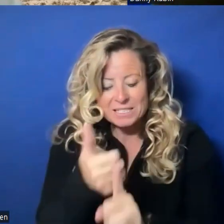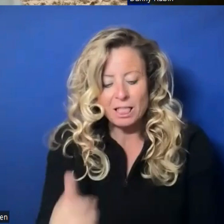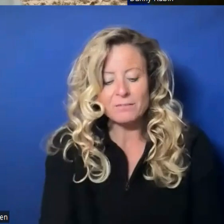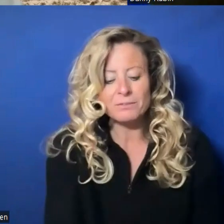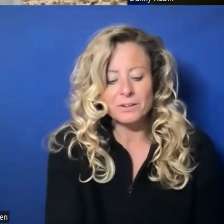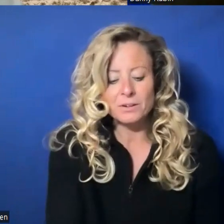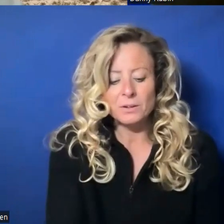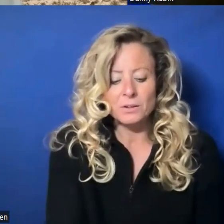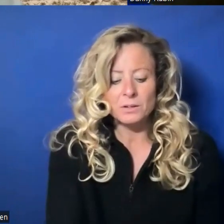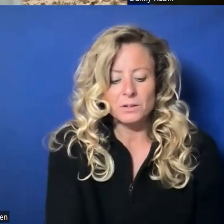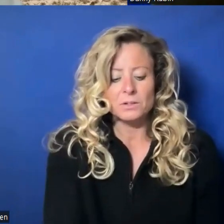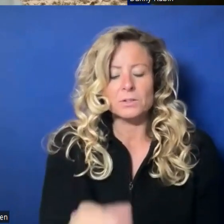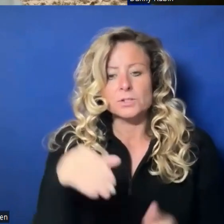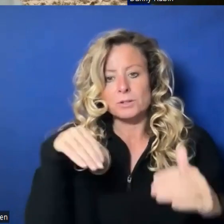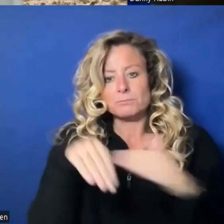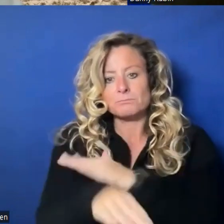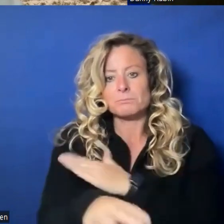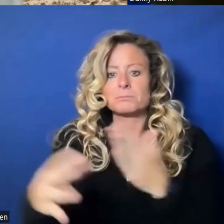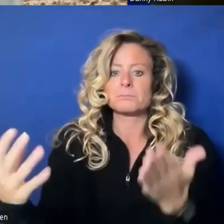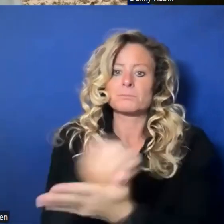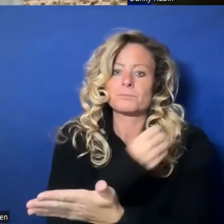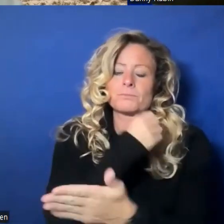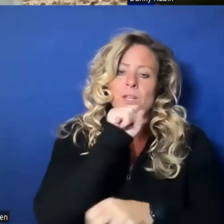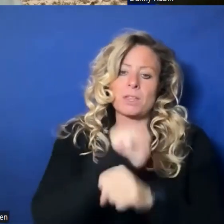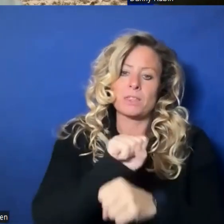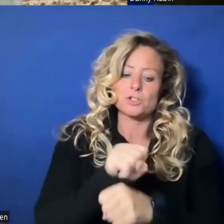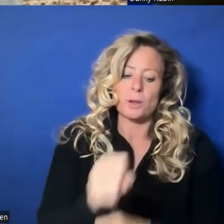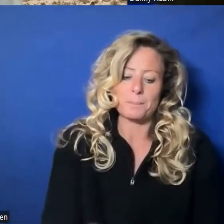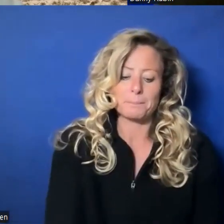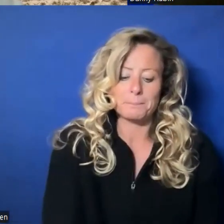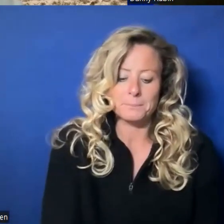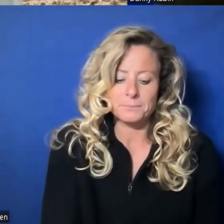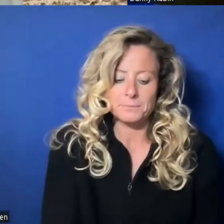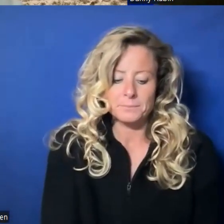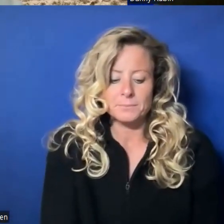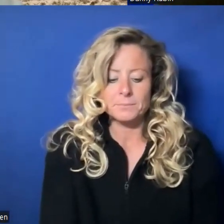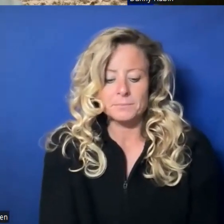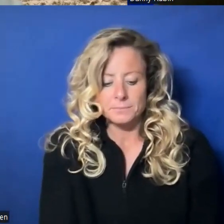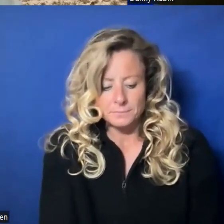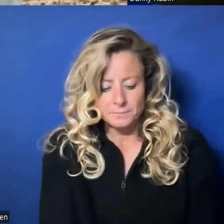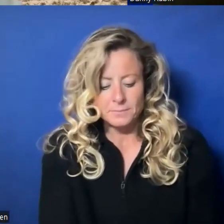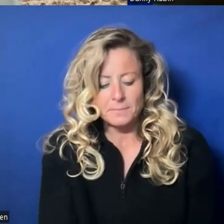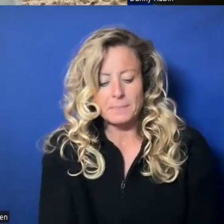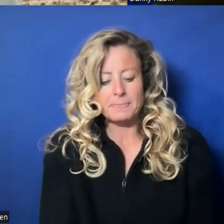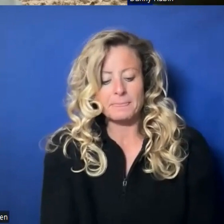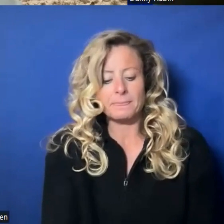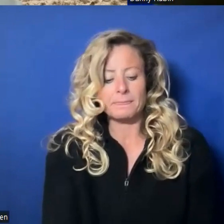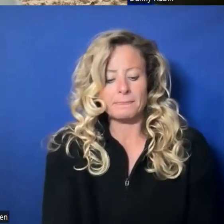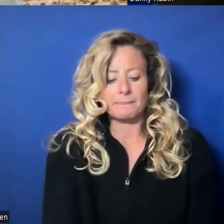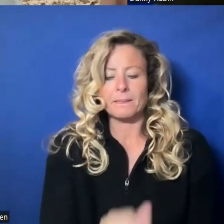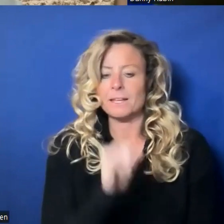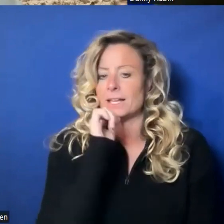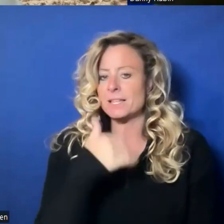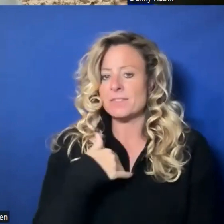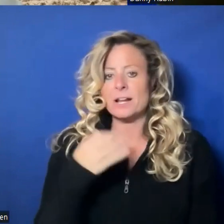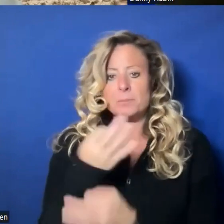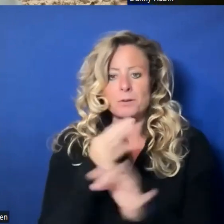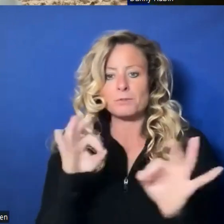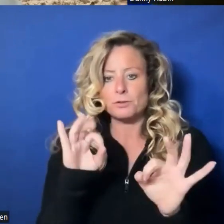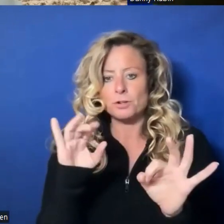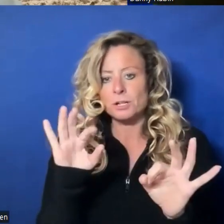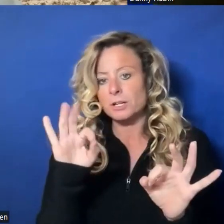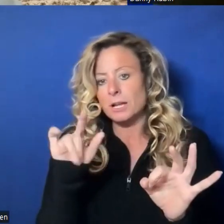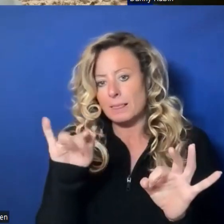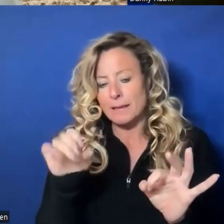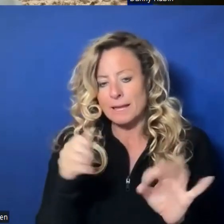you can get the job. Yeah, Right? but it's not because I'm a freelancer. Even if I Okay,